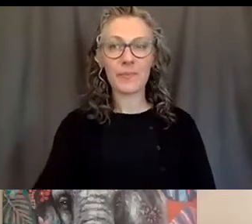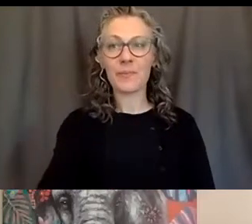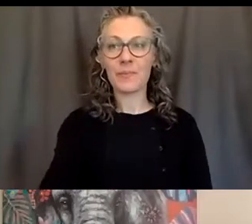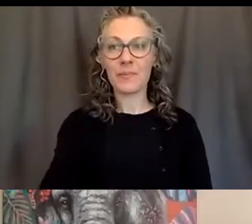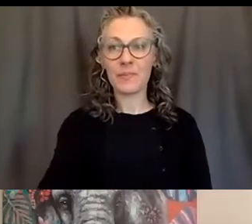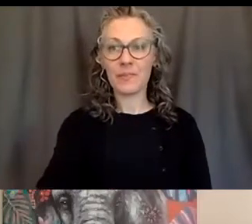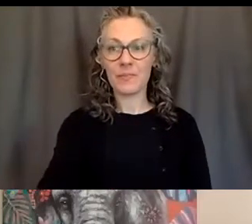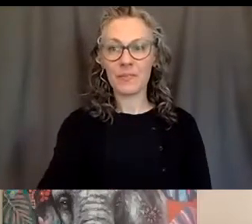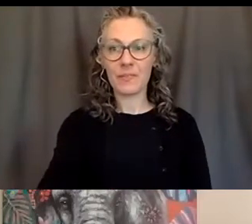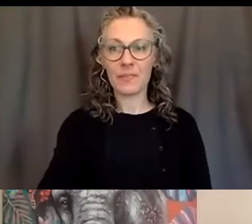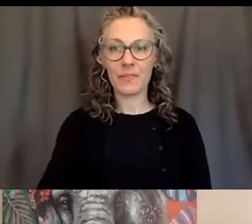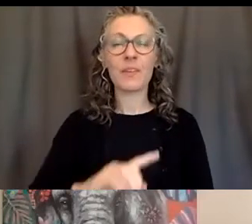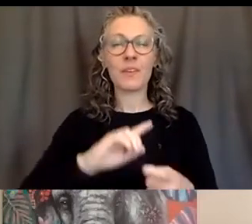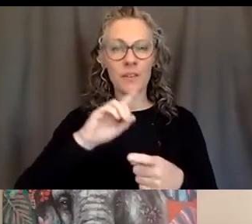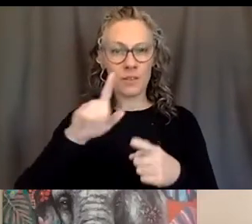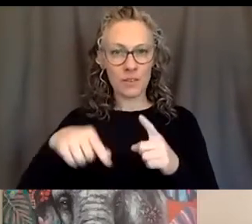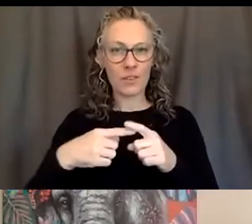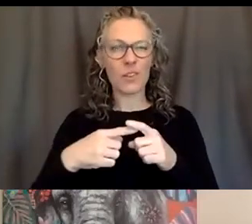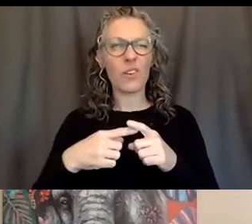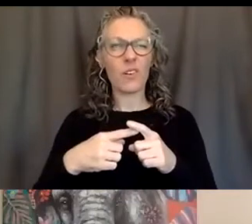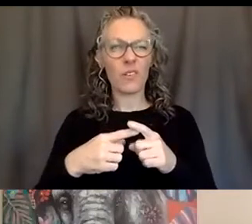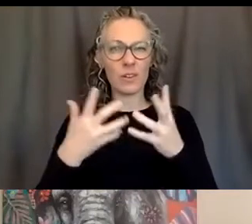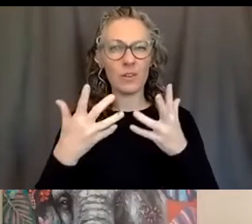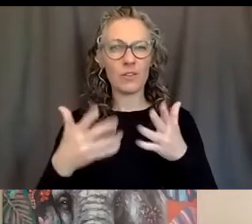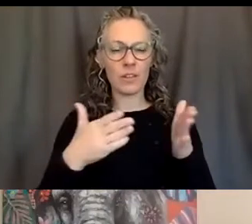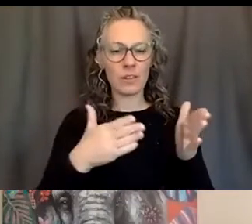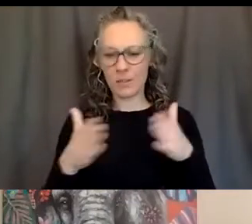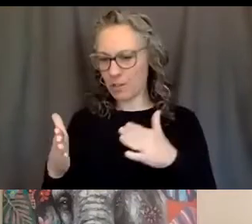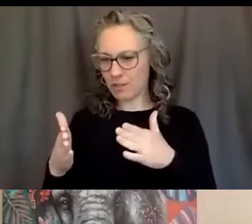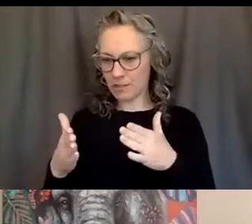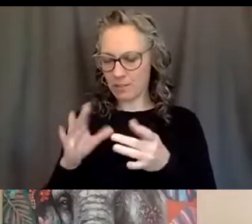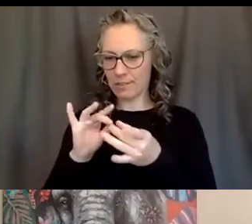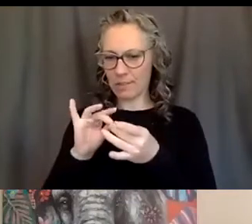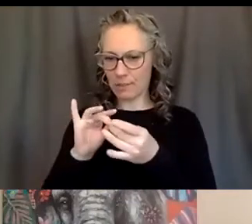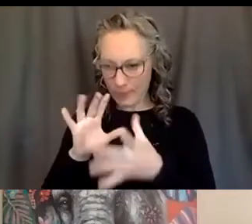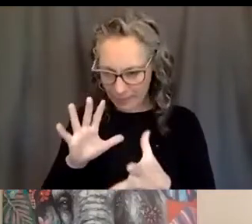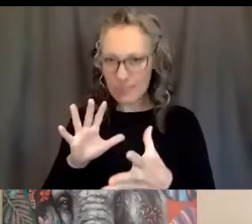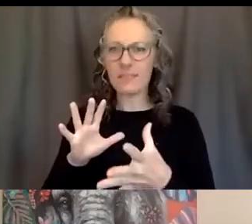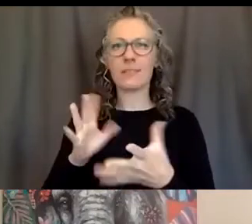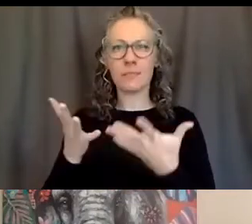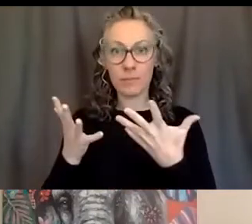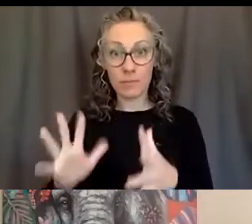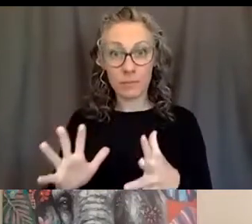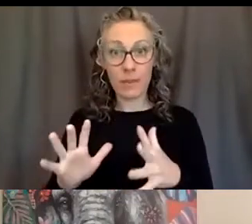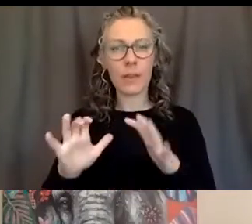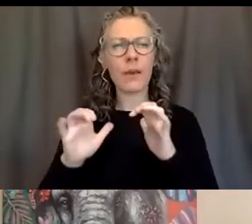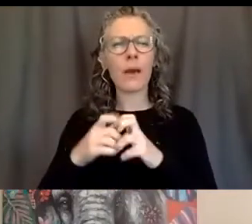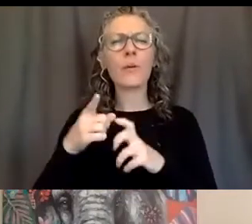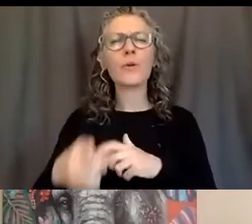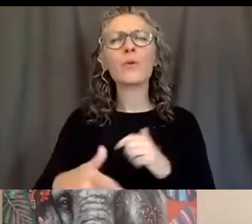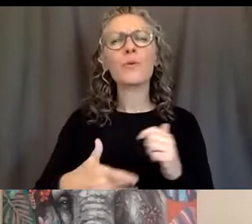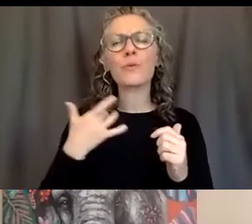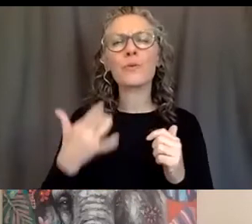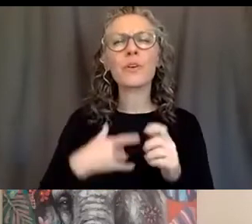So when this is shifted, right, when you feel this release that you're wanting, how will you feel? What